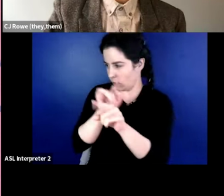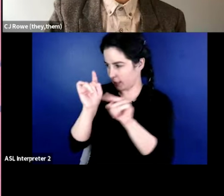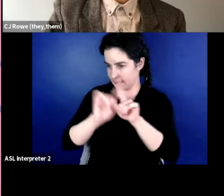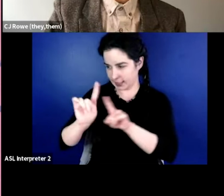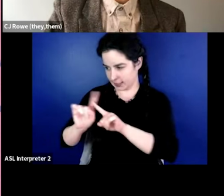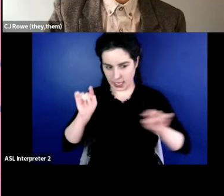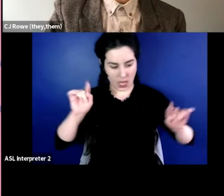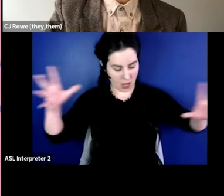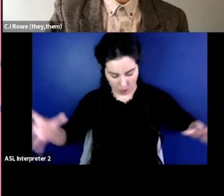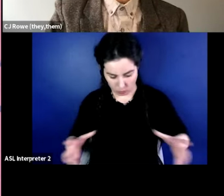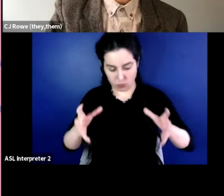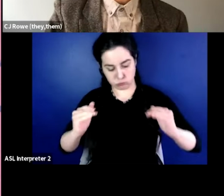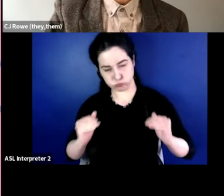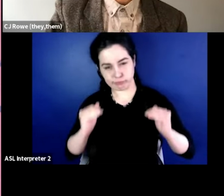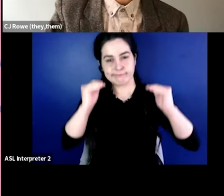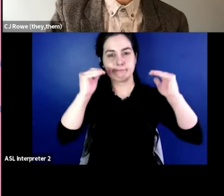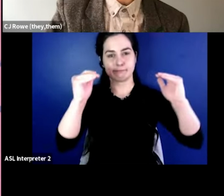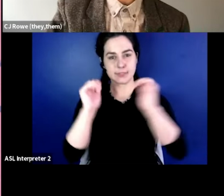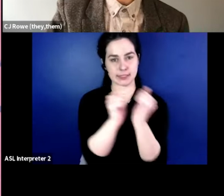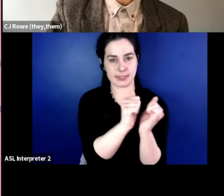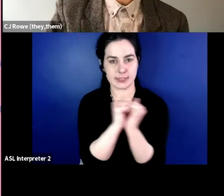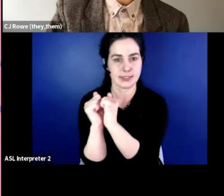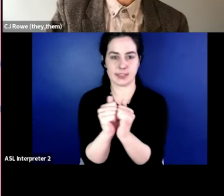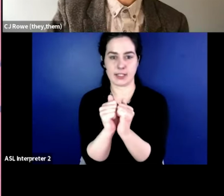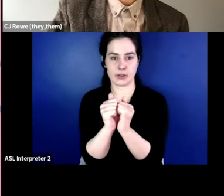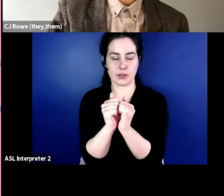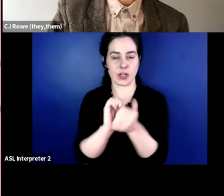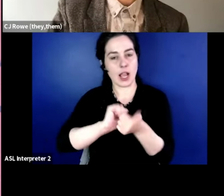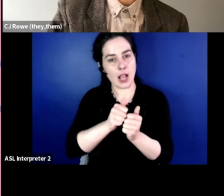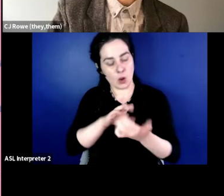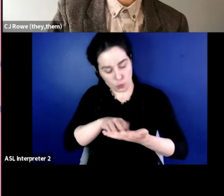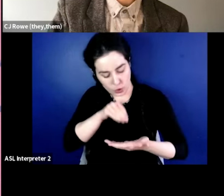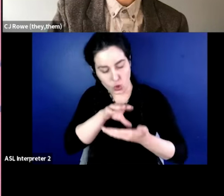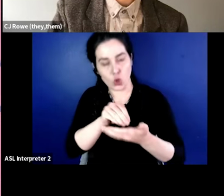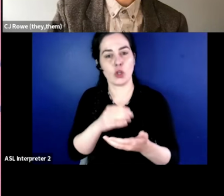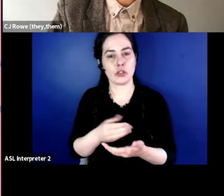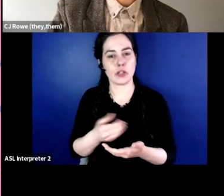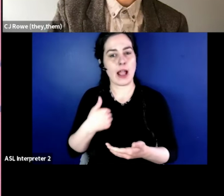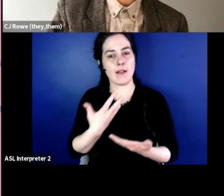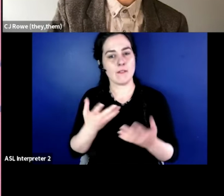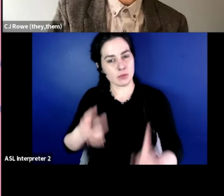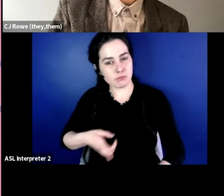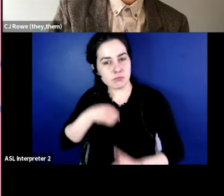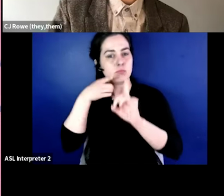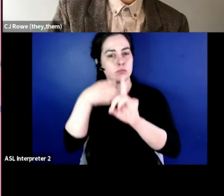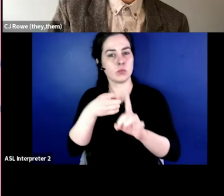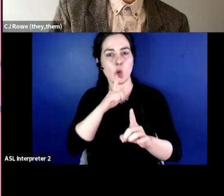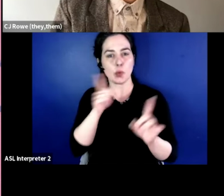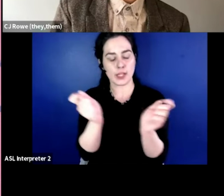and learning and growing in ways that are generative and productive.